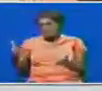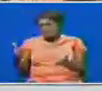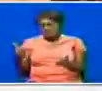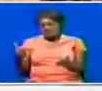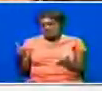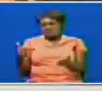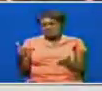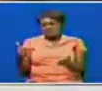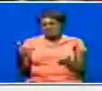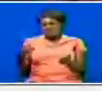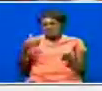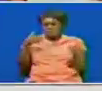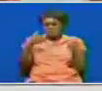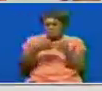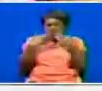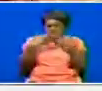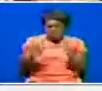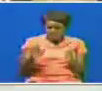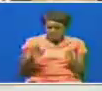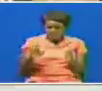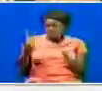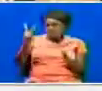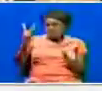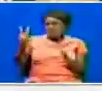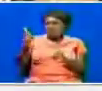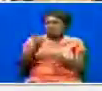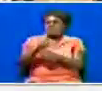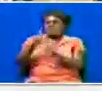Akipchirchir closed at the podium position 2 seconds later.